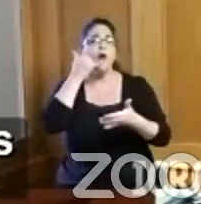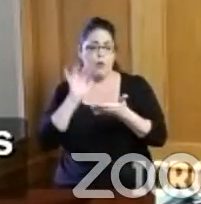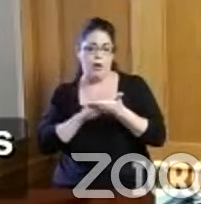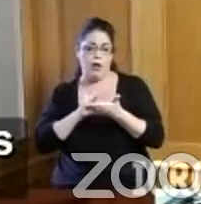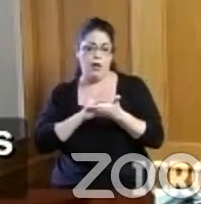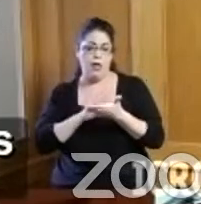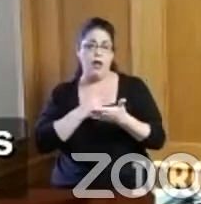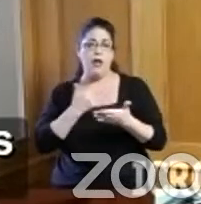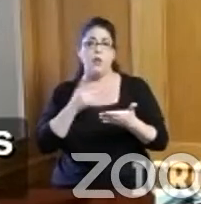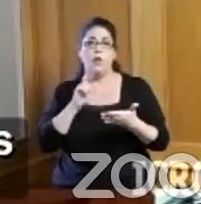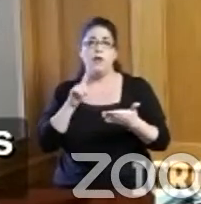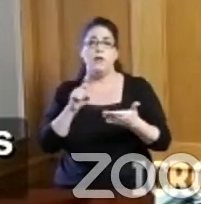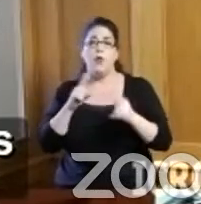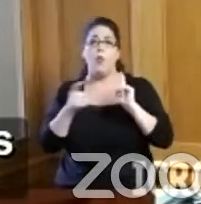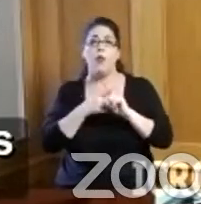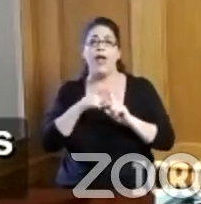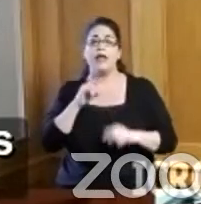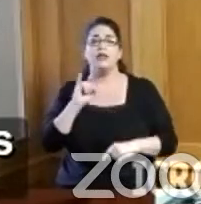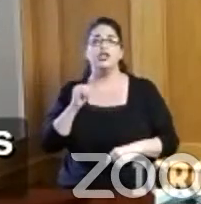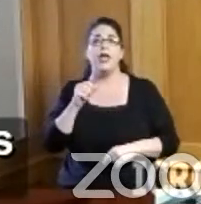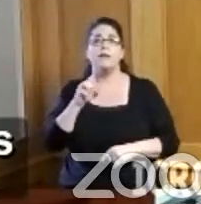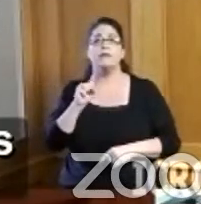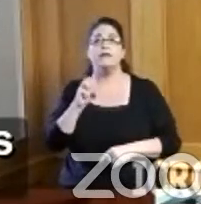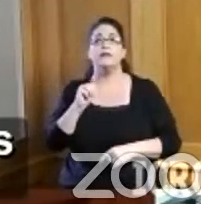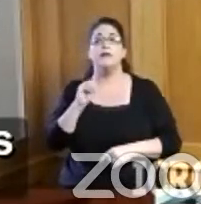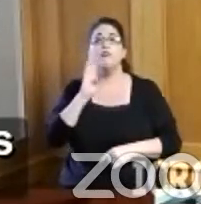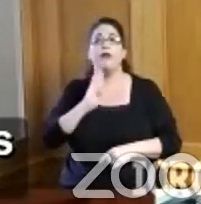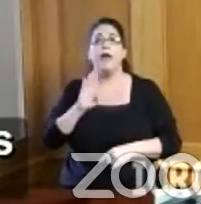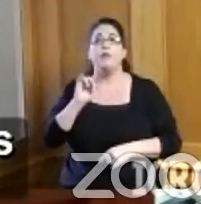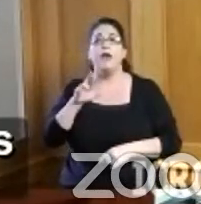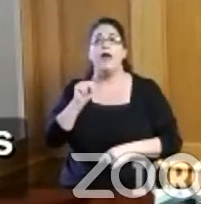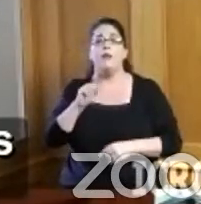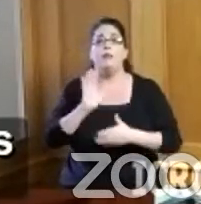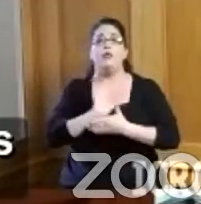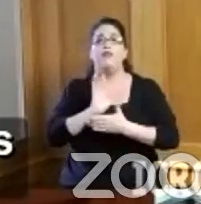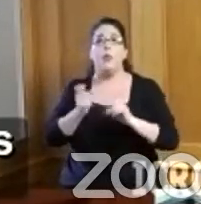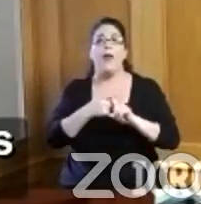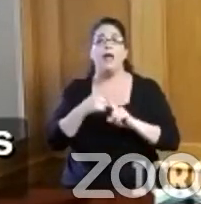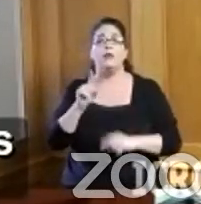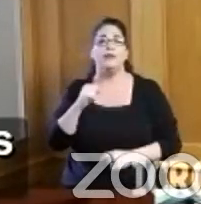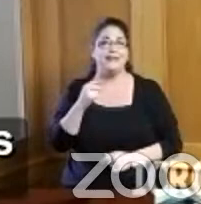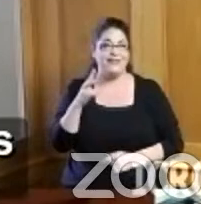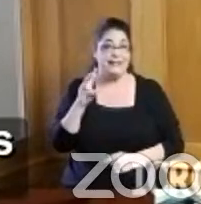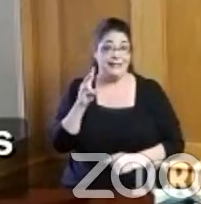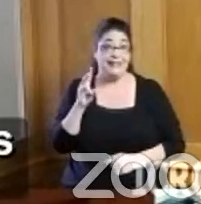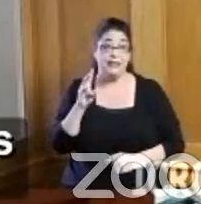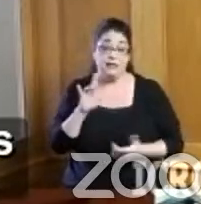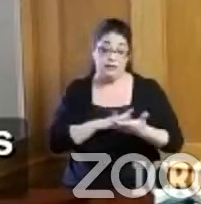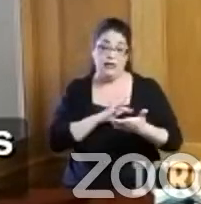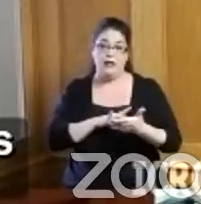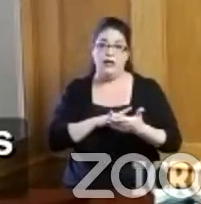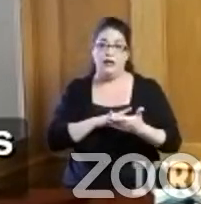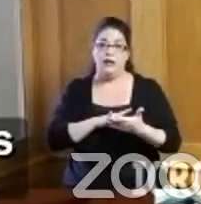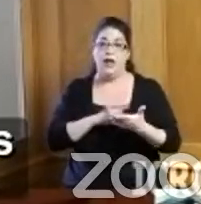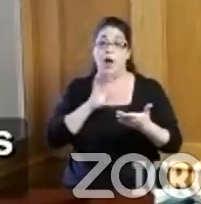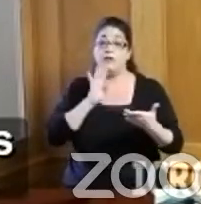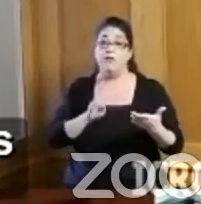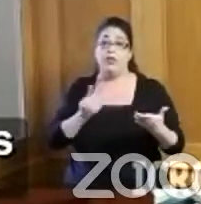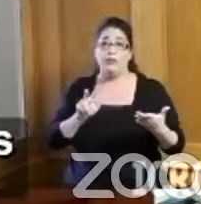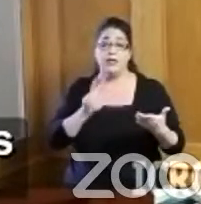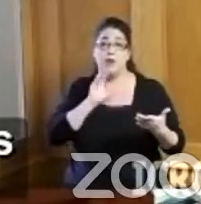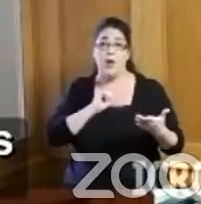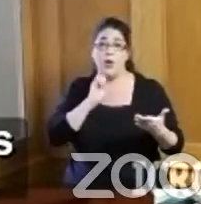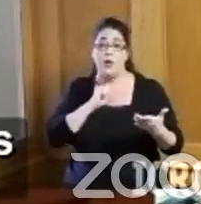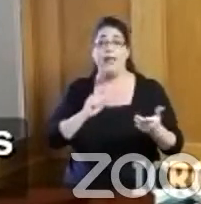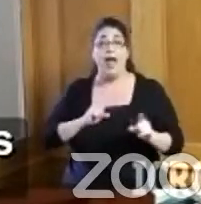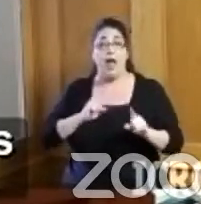did James Brown movie come out? It was 2017. I was 43 years old, y'all. I went to